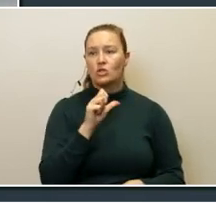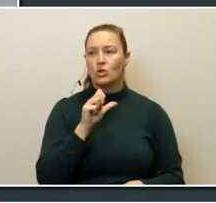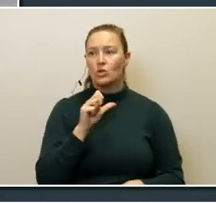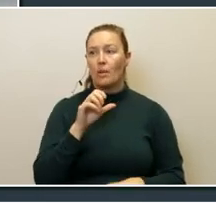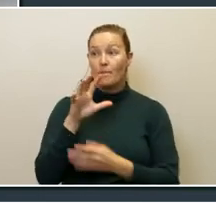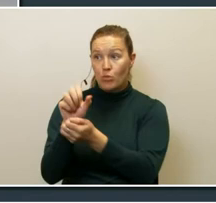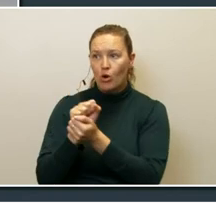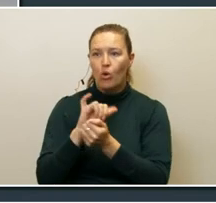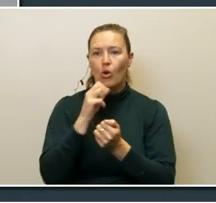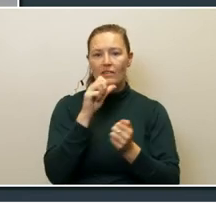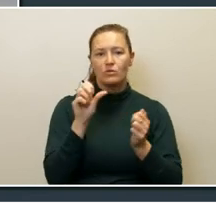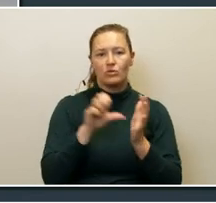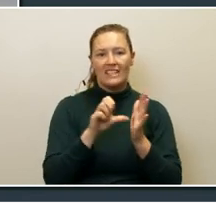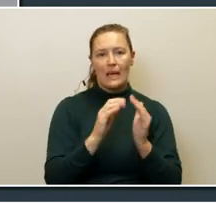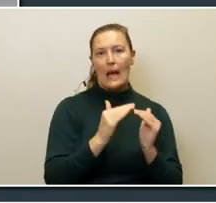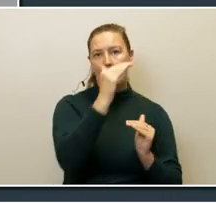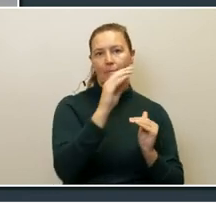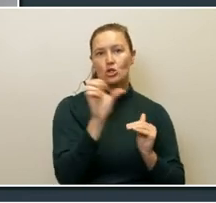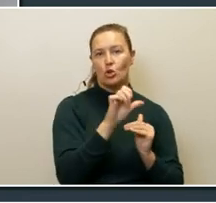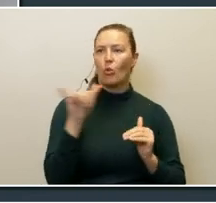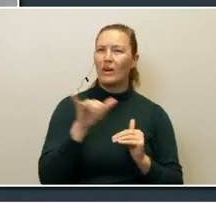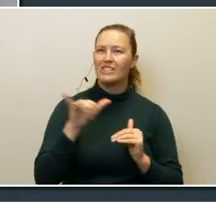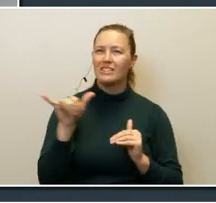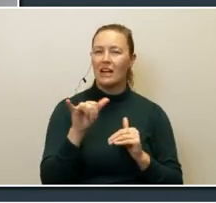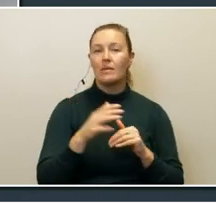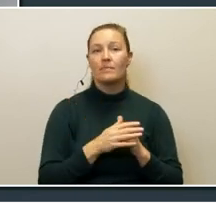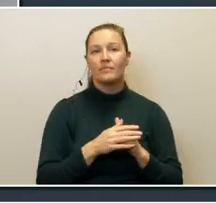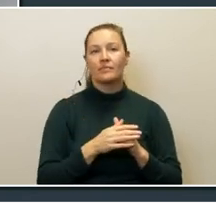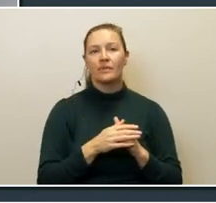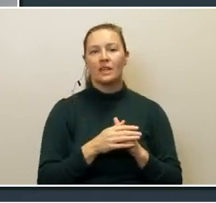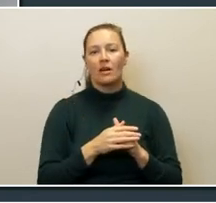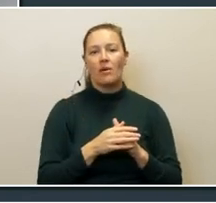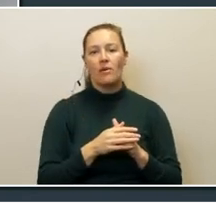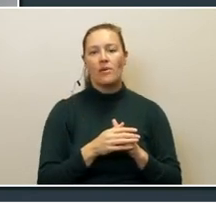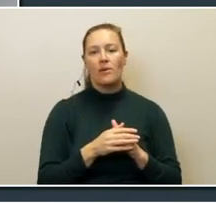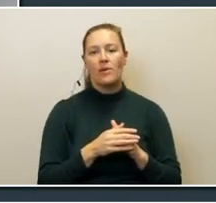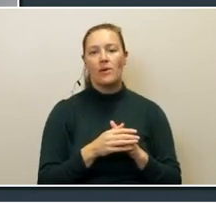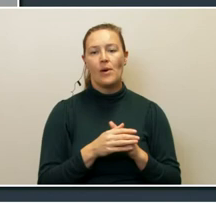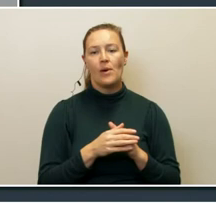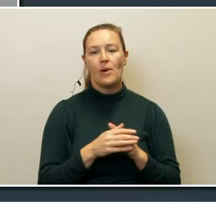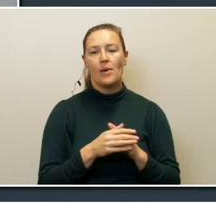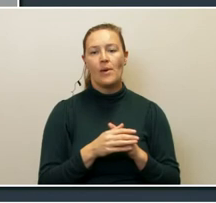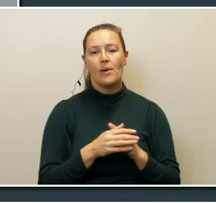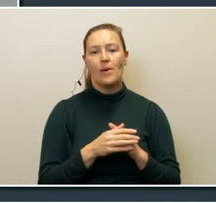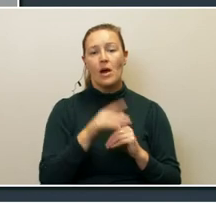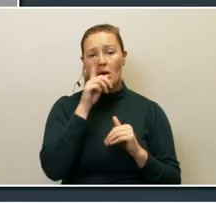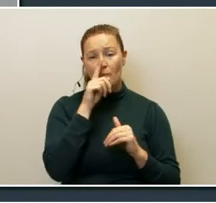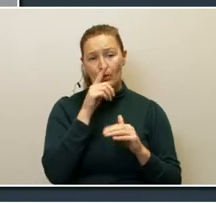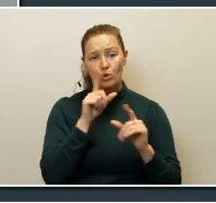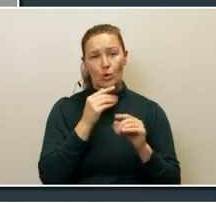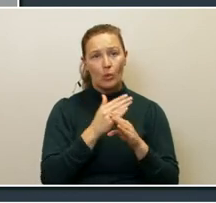rates up. And we're constantly hearing from people that work on the sites there